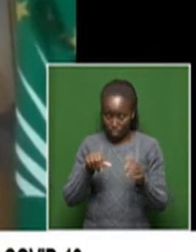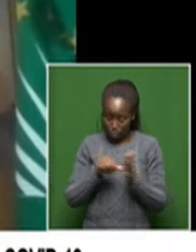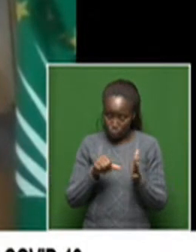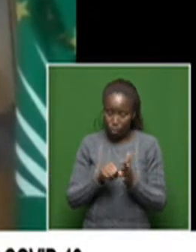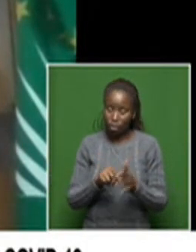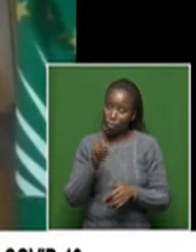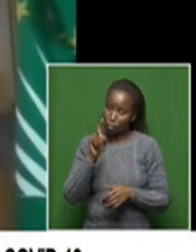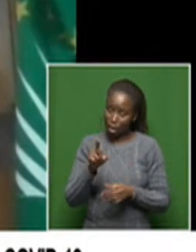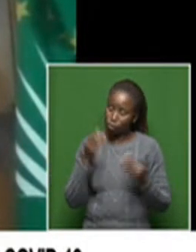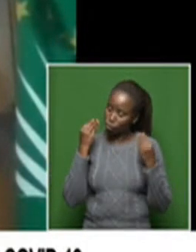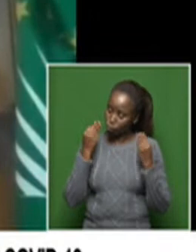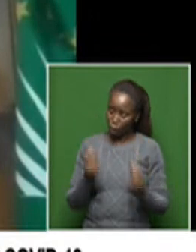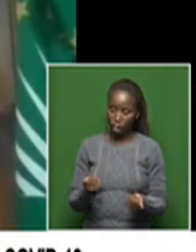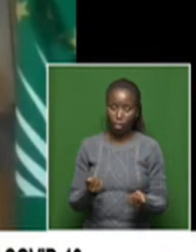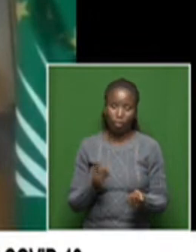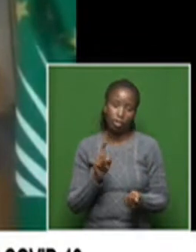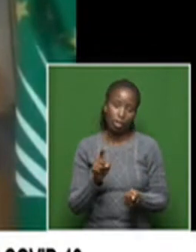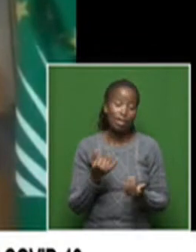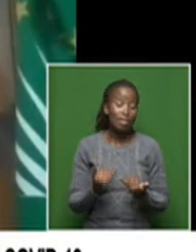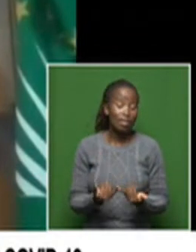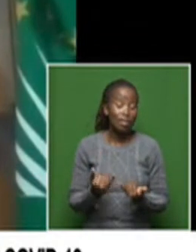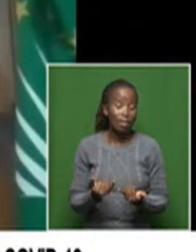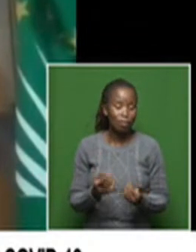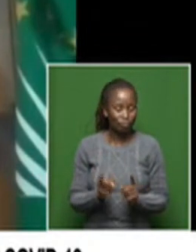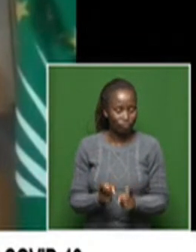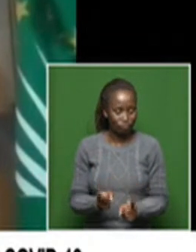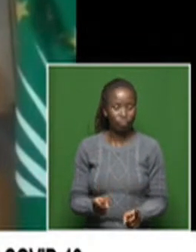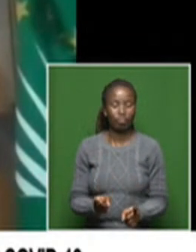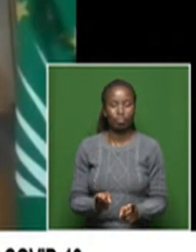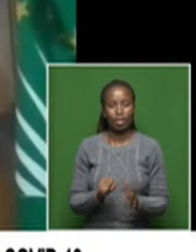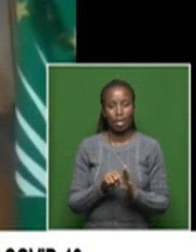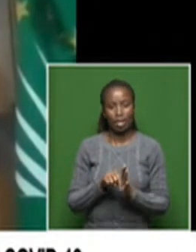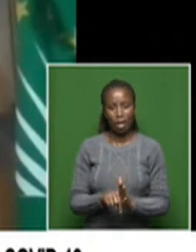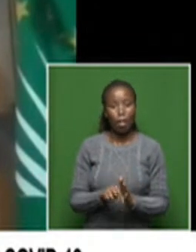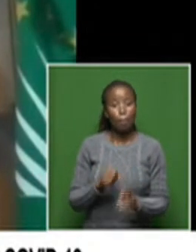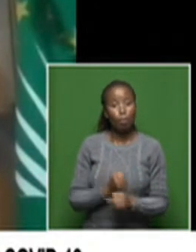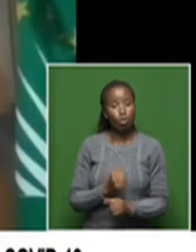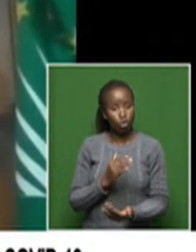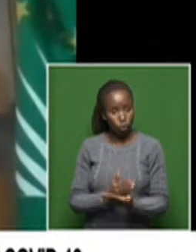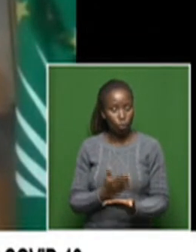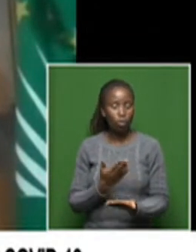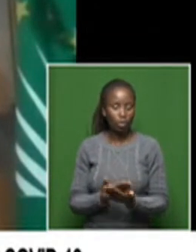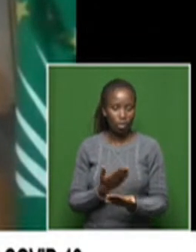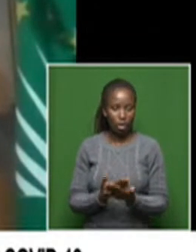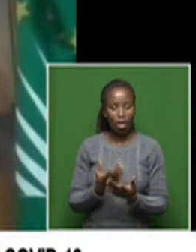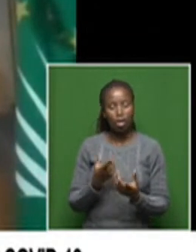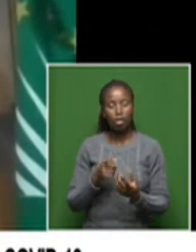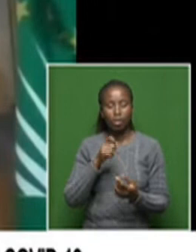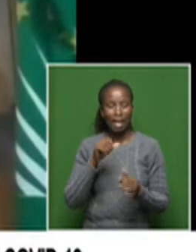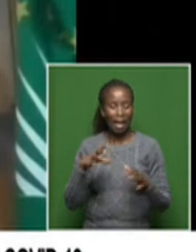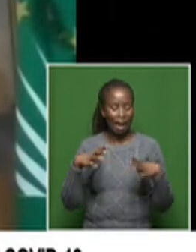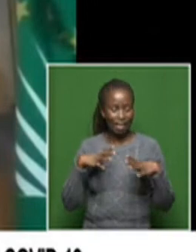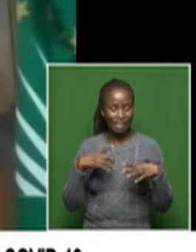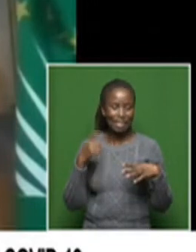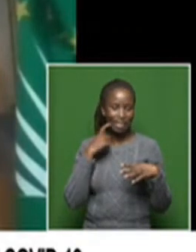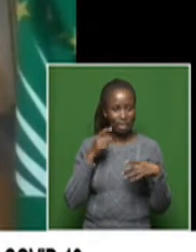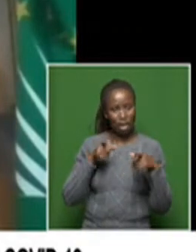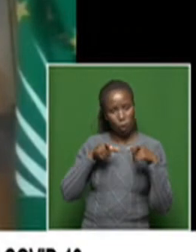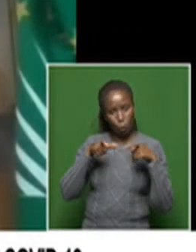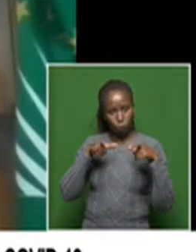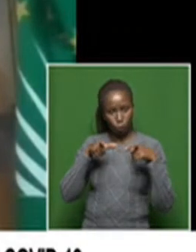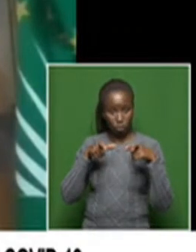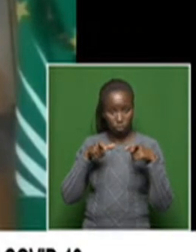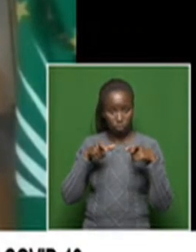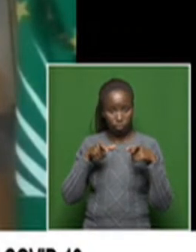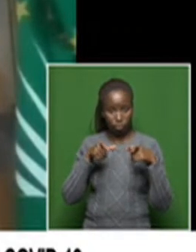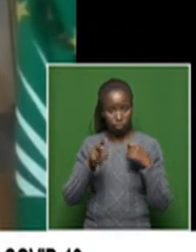able to deal with this right now in detail, making sure that we can contain and utilizing the lessons from